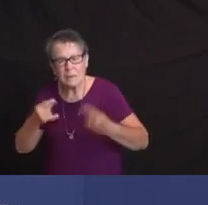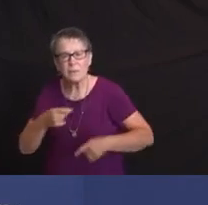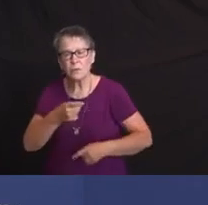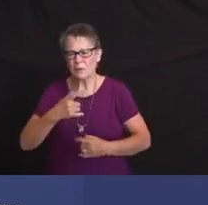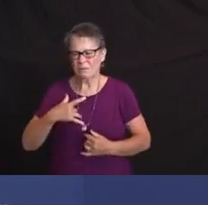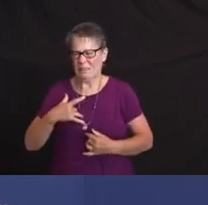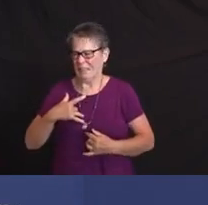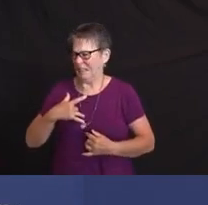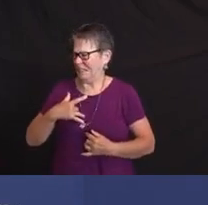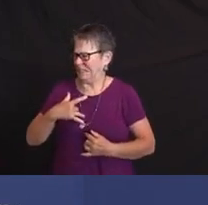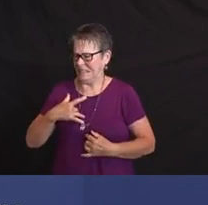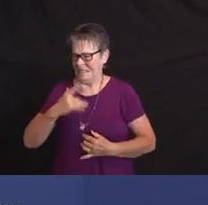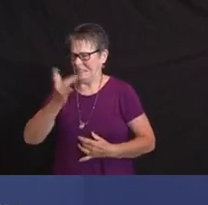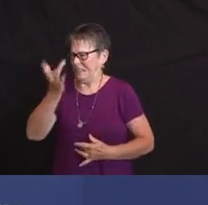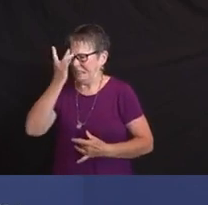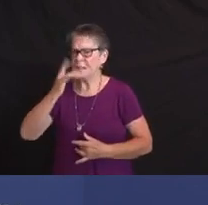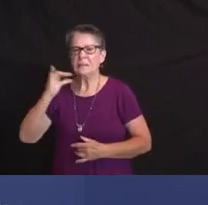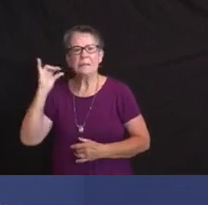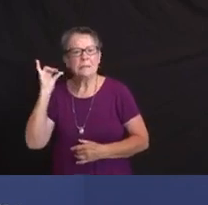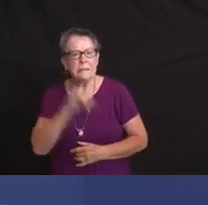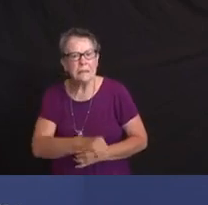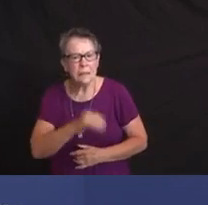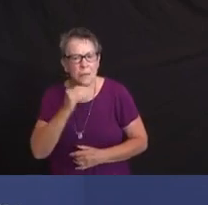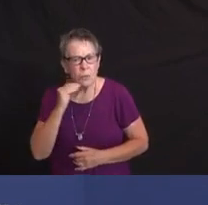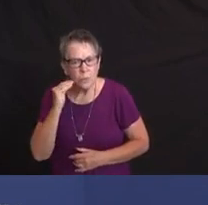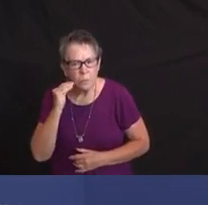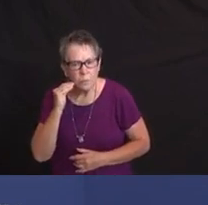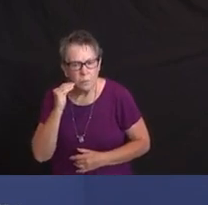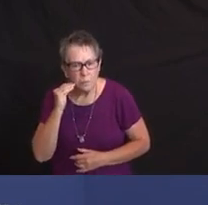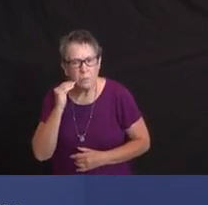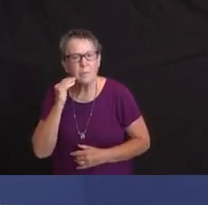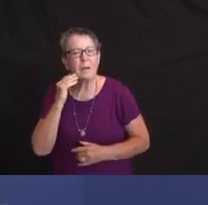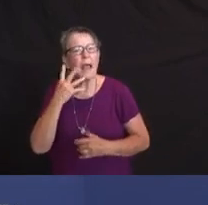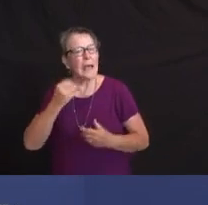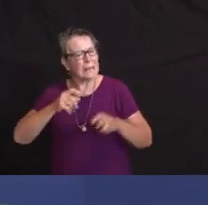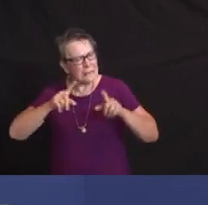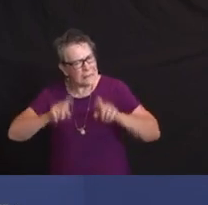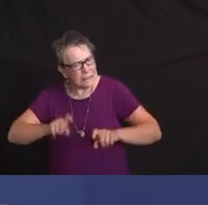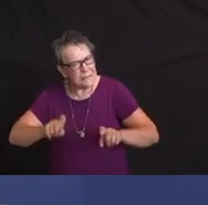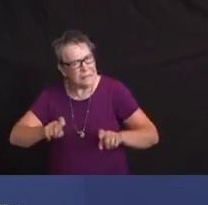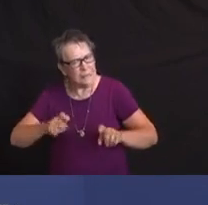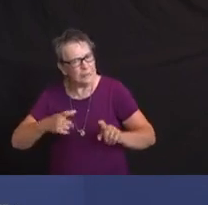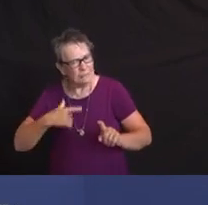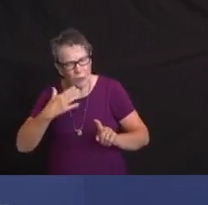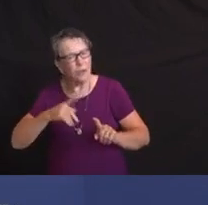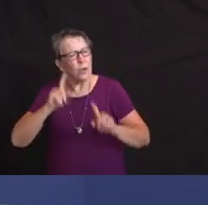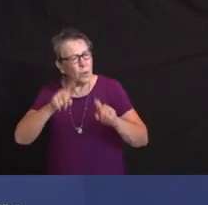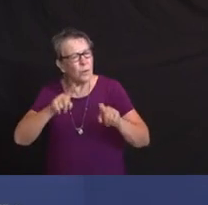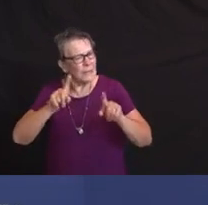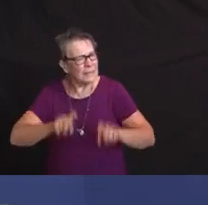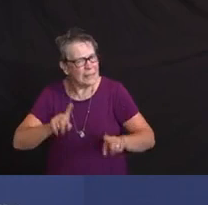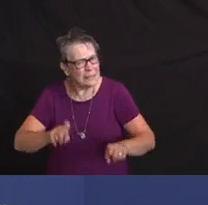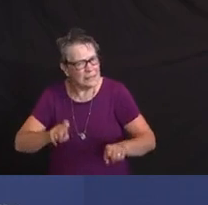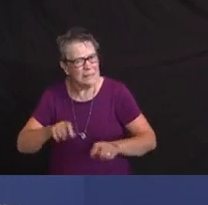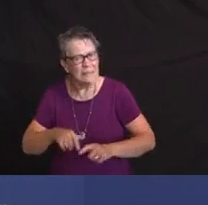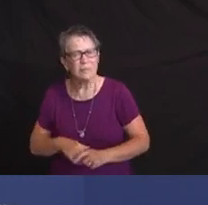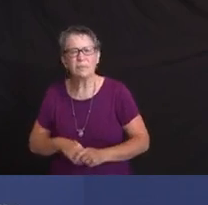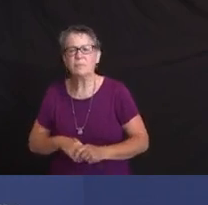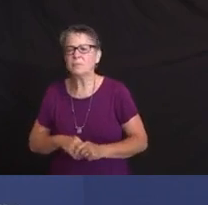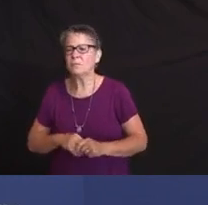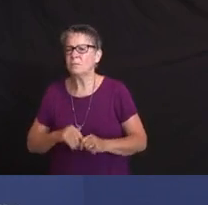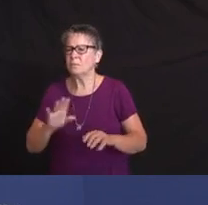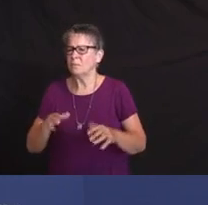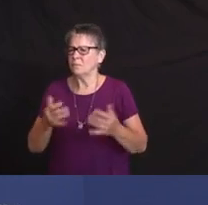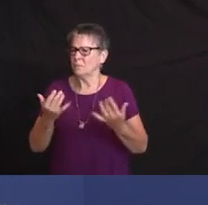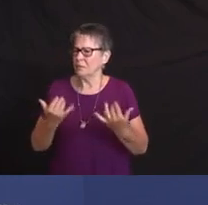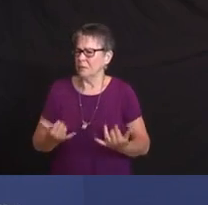tested if you have symptoms. There will be a back-to-school COVID testing and COVID vaccination events around the state